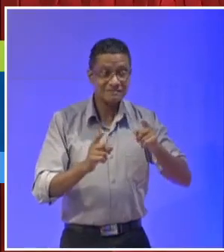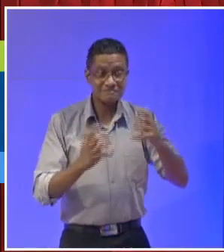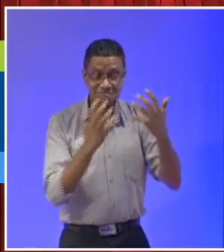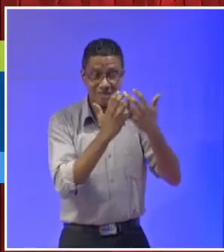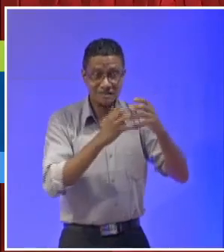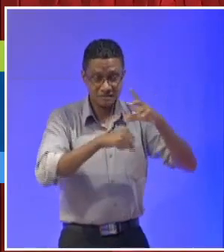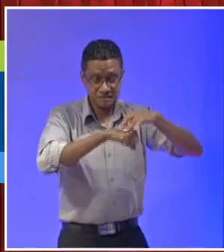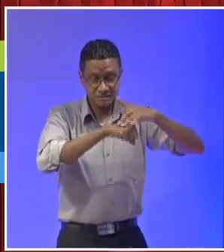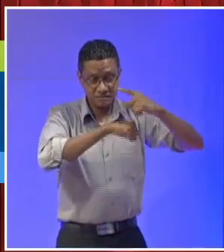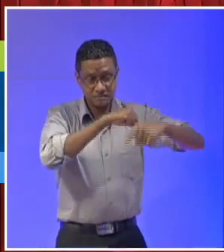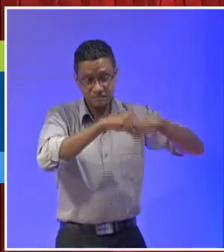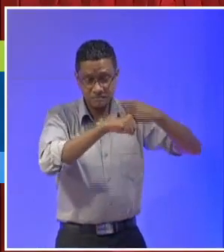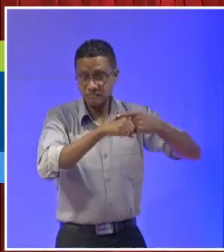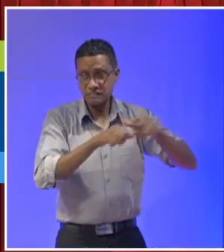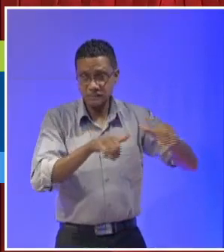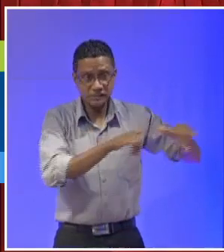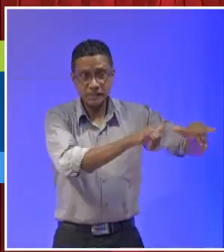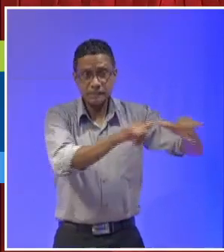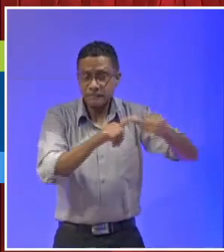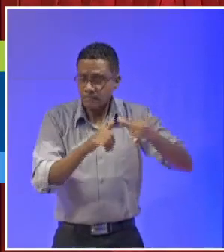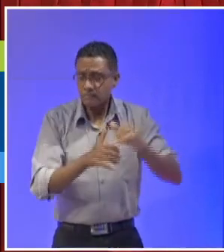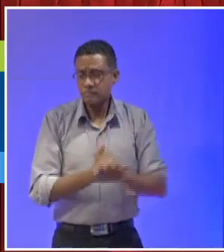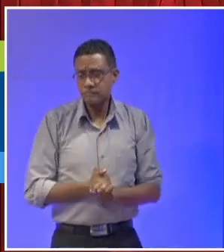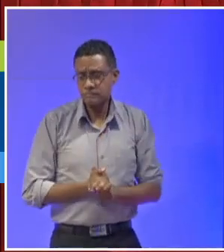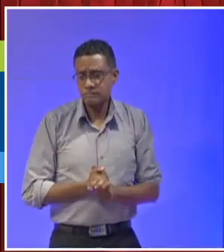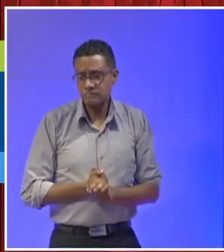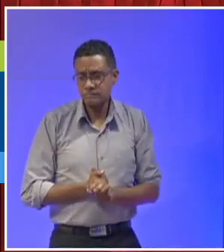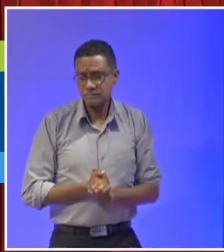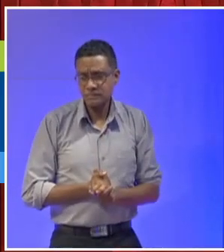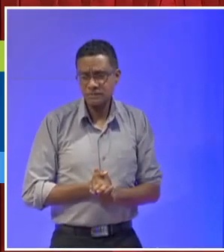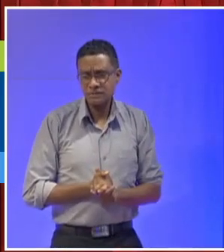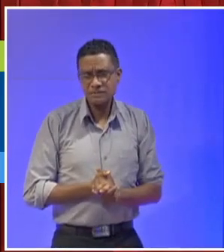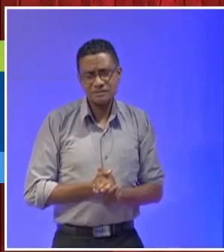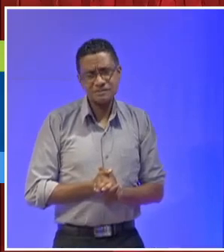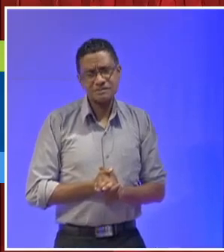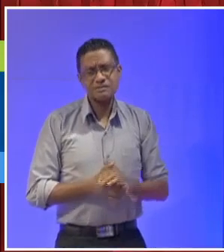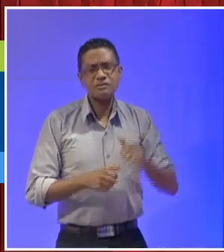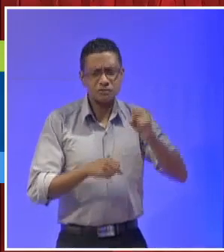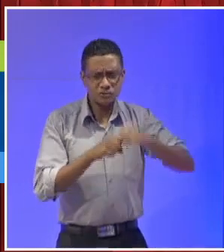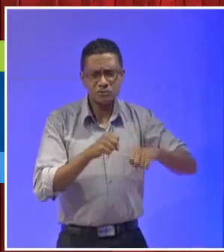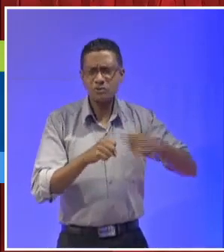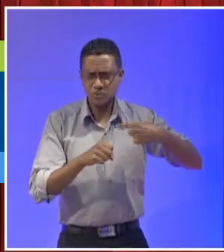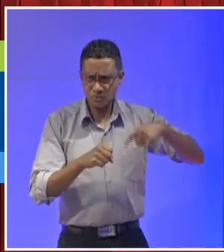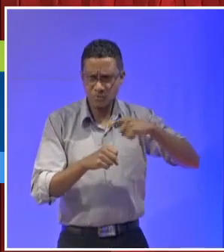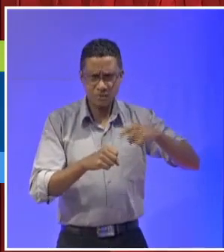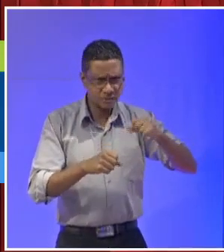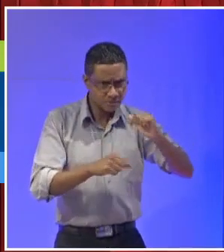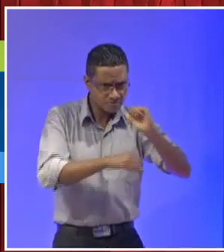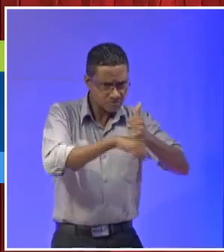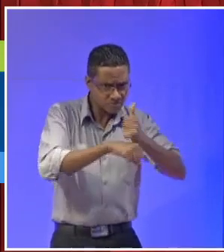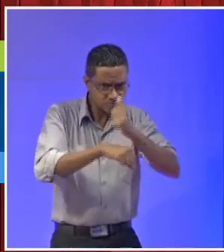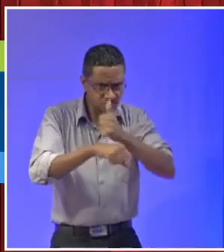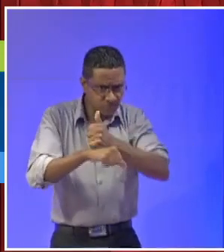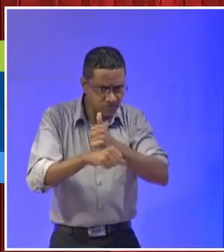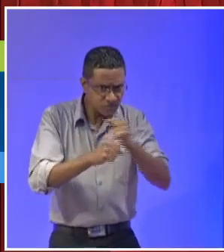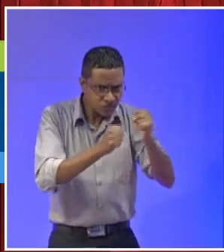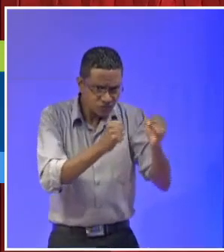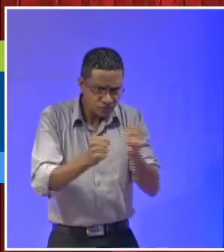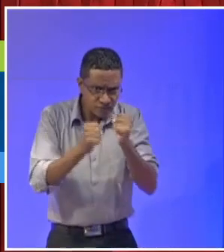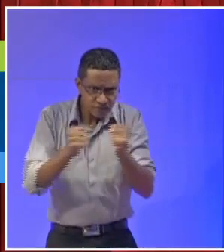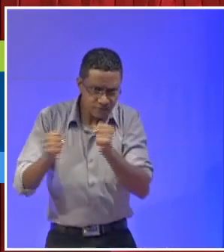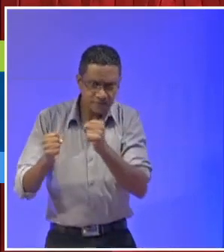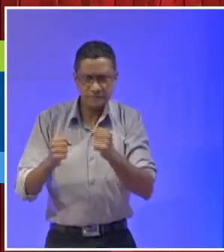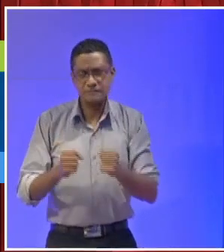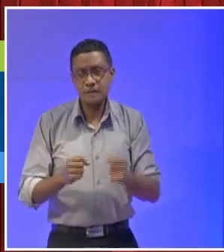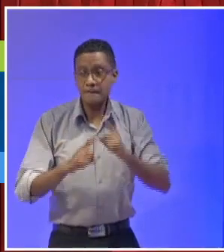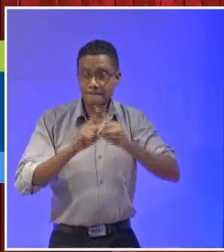which is physically impossible. So we have implemented our mitigation strategies, but one of